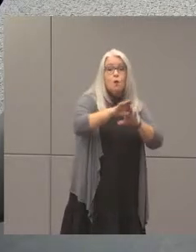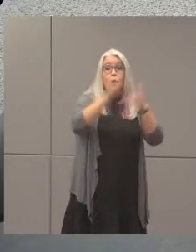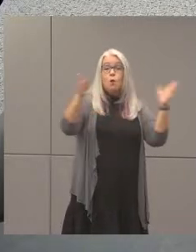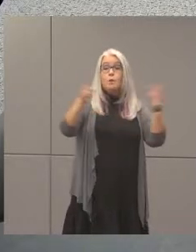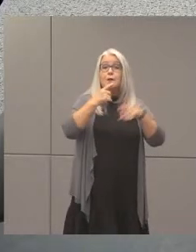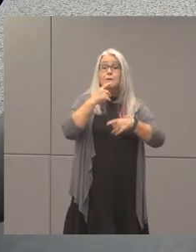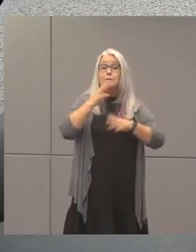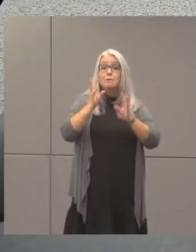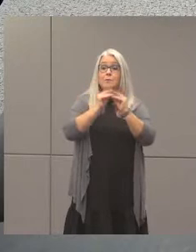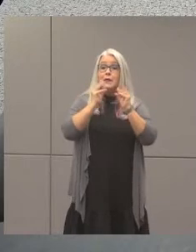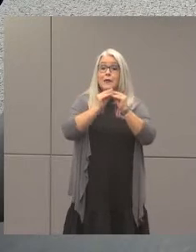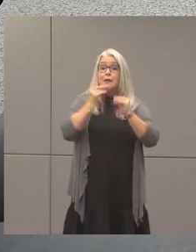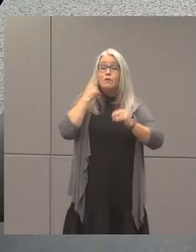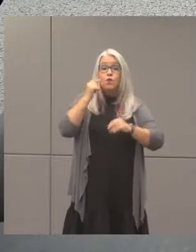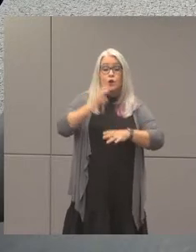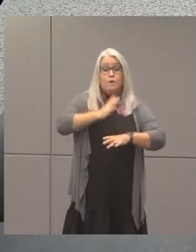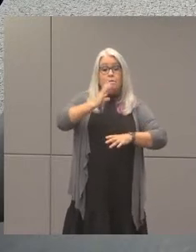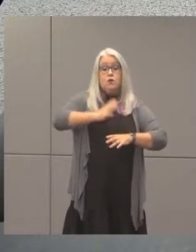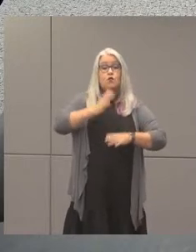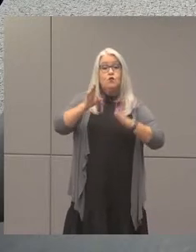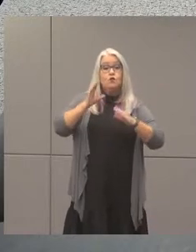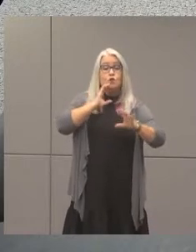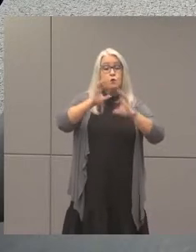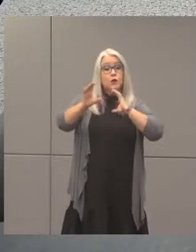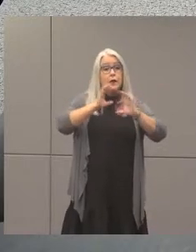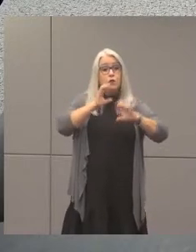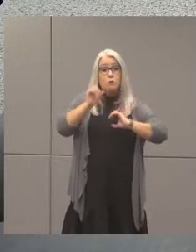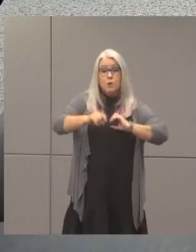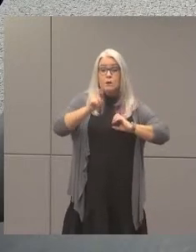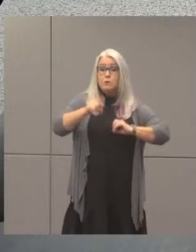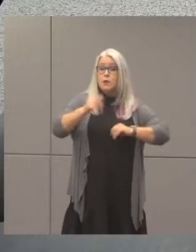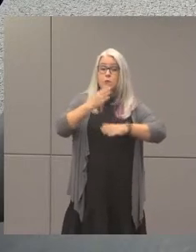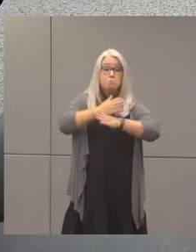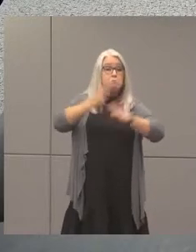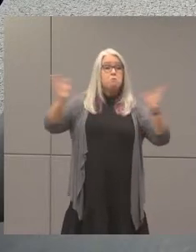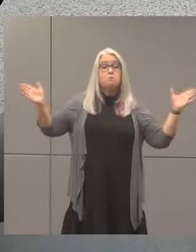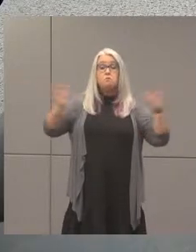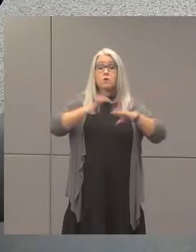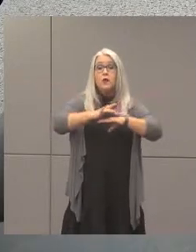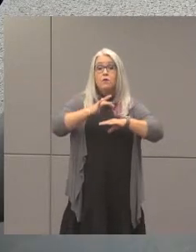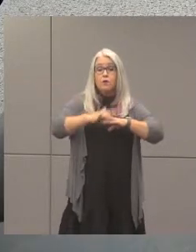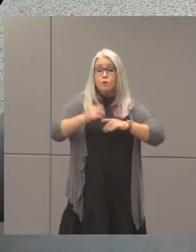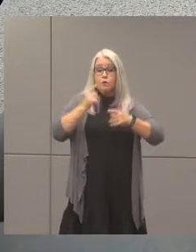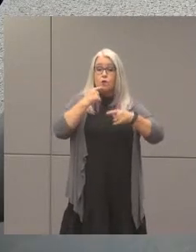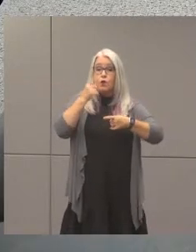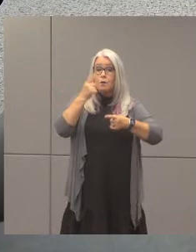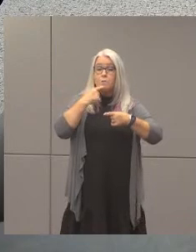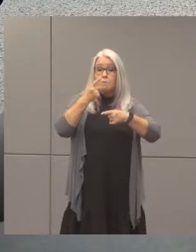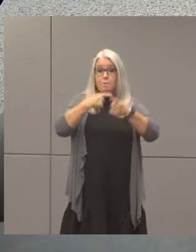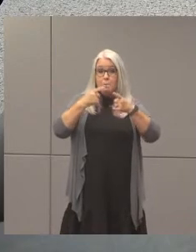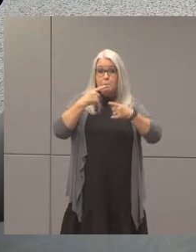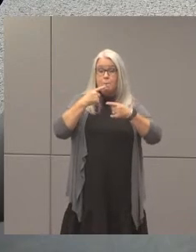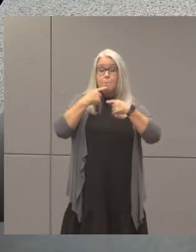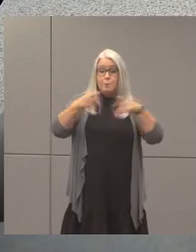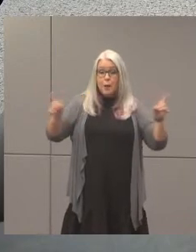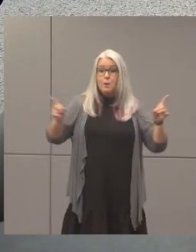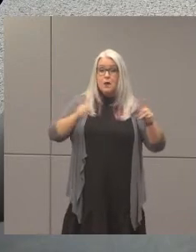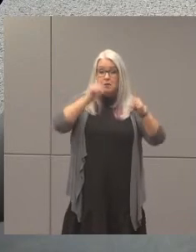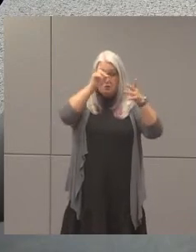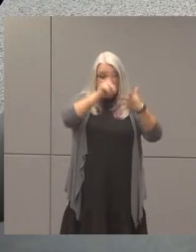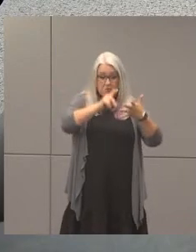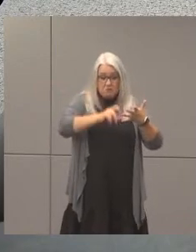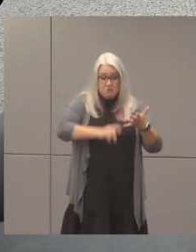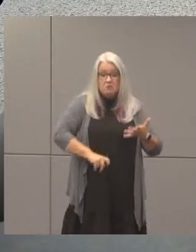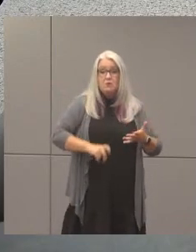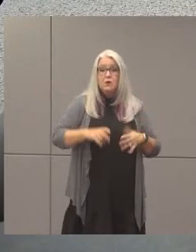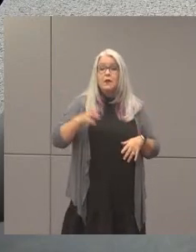his official communications be open to public scrutiny. The following is my reasoning on this claim.